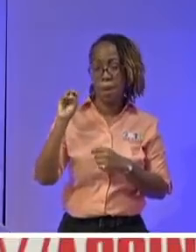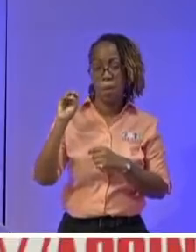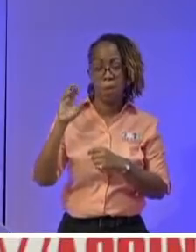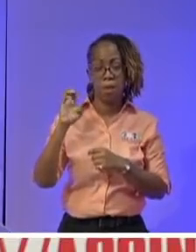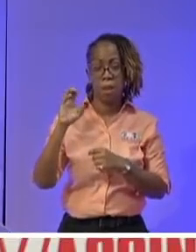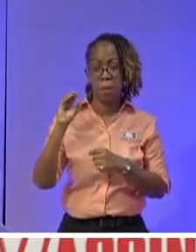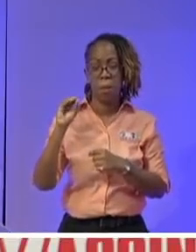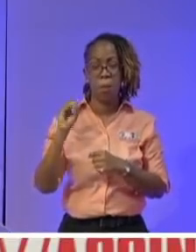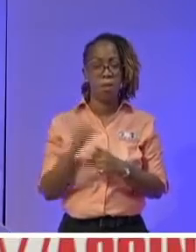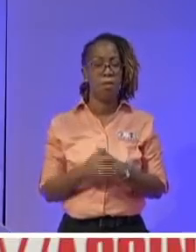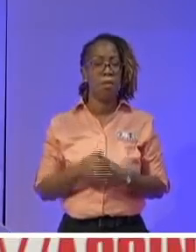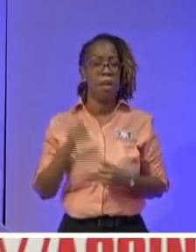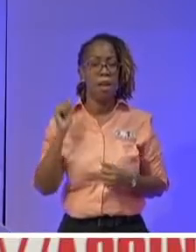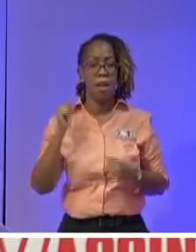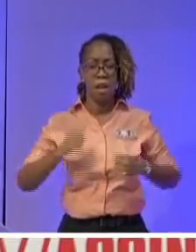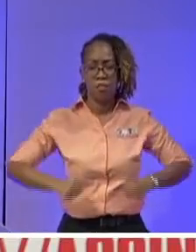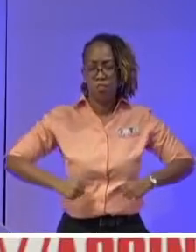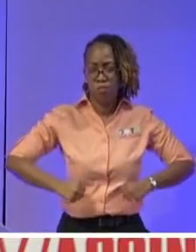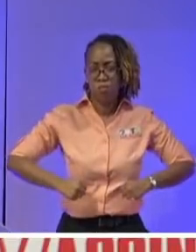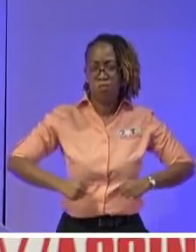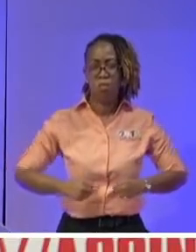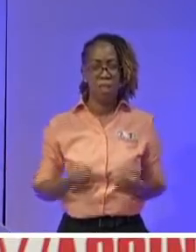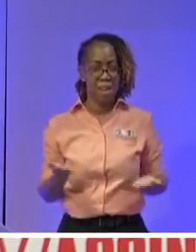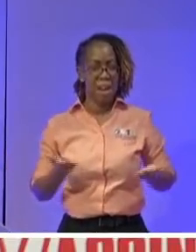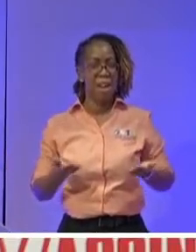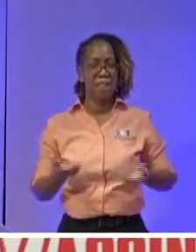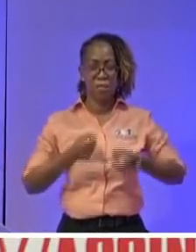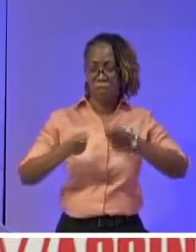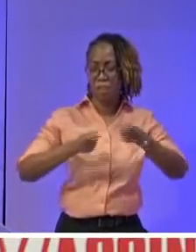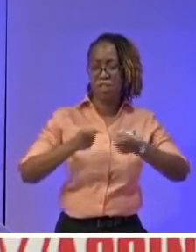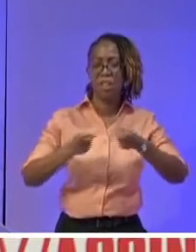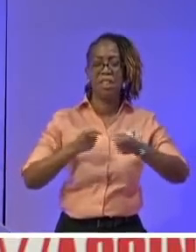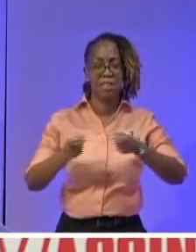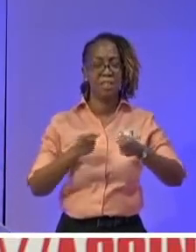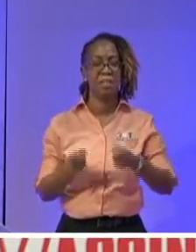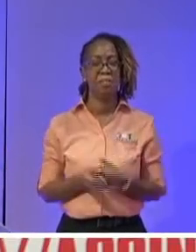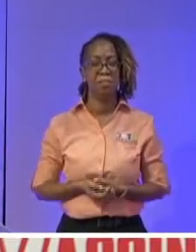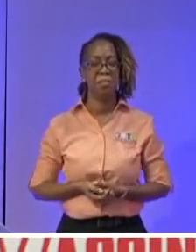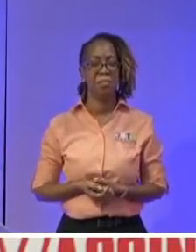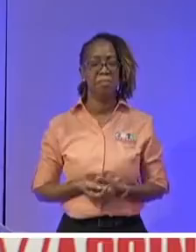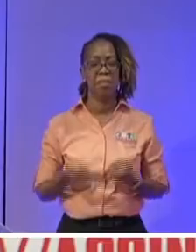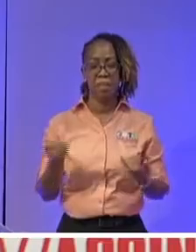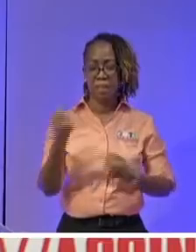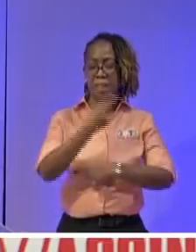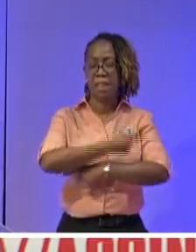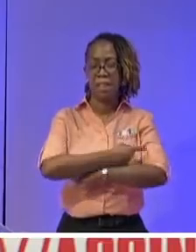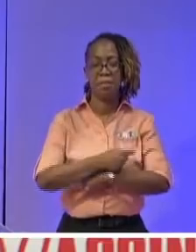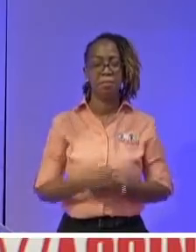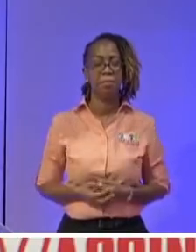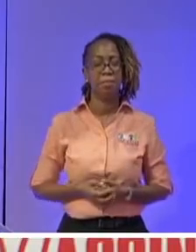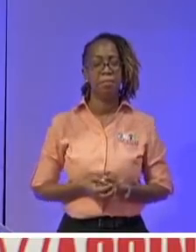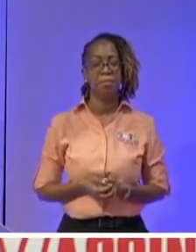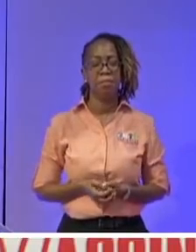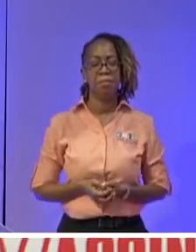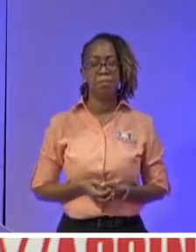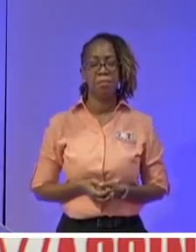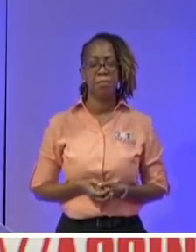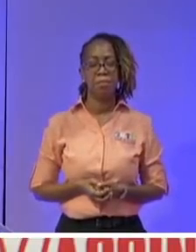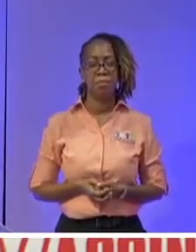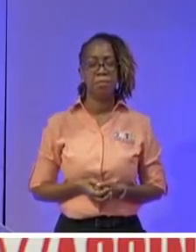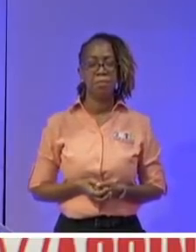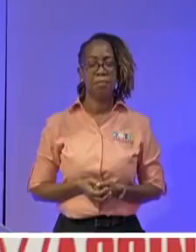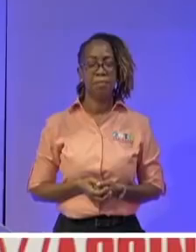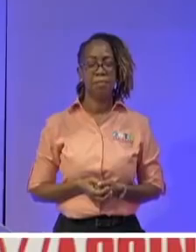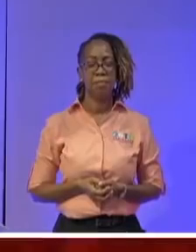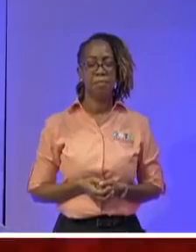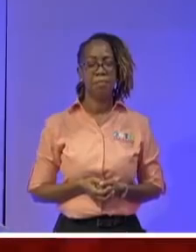Al Alexander, Senior Corporate Communications Officer in the Ministry of Health, and I will moderate this morning's conference.